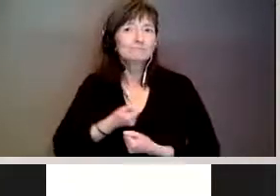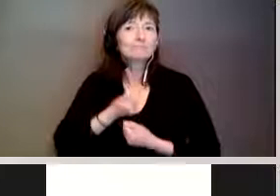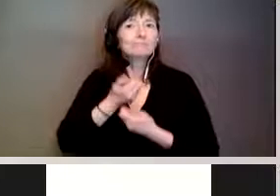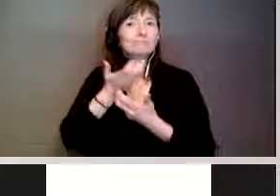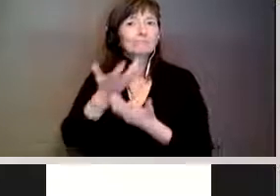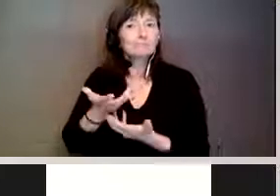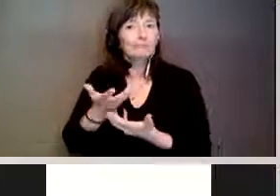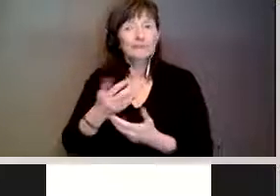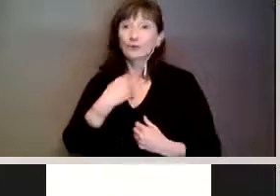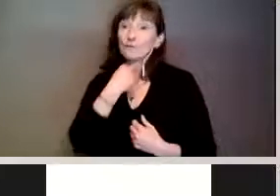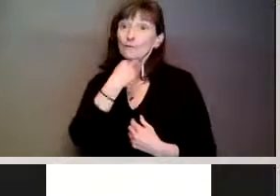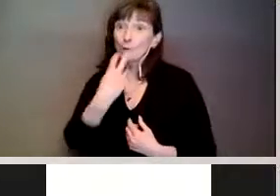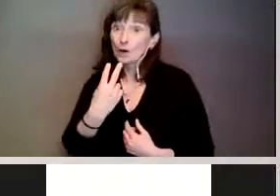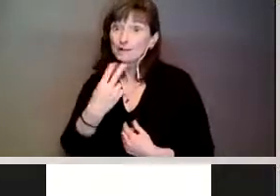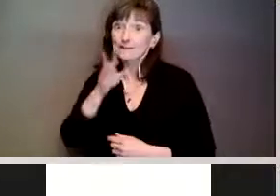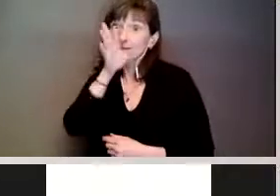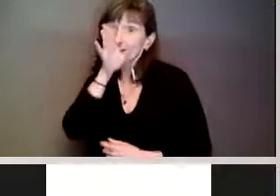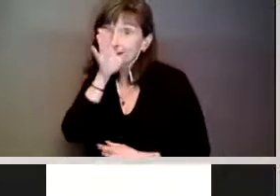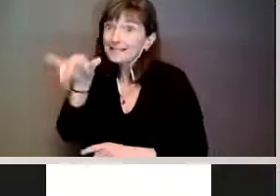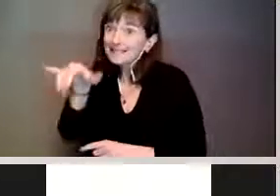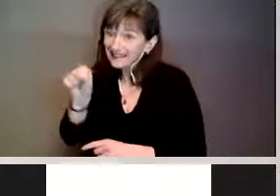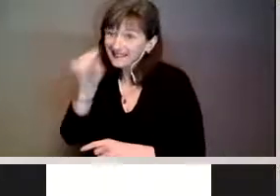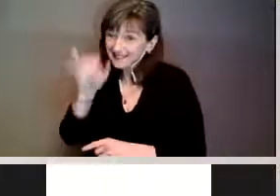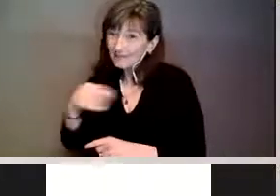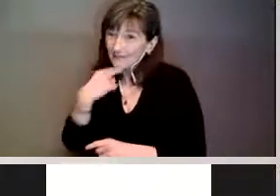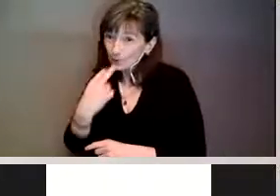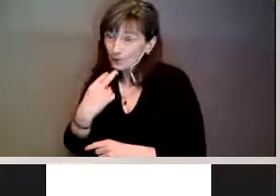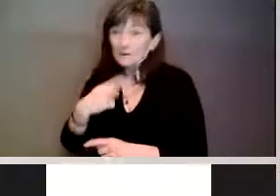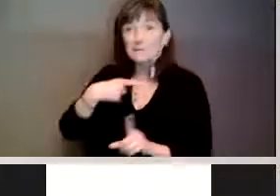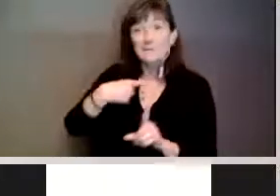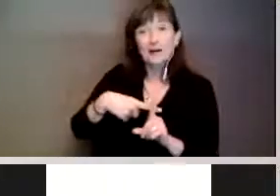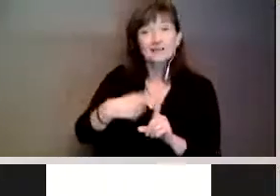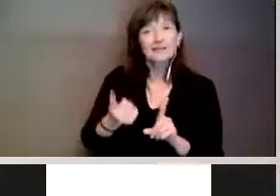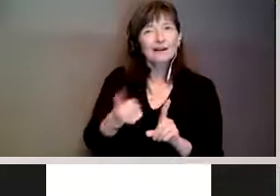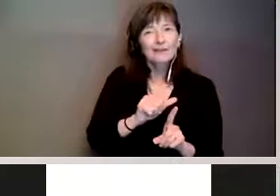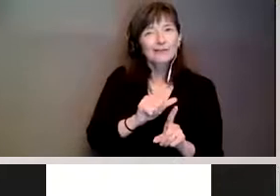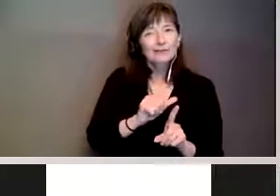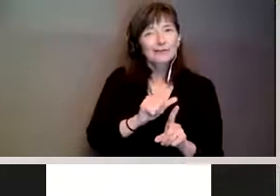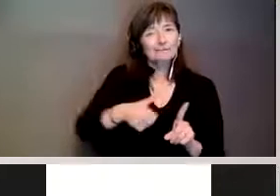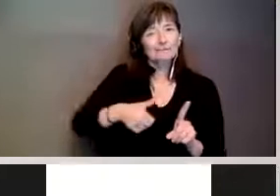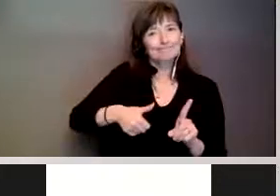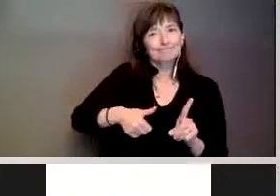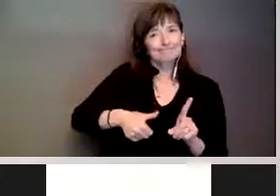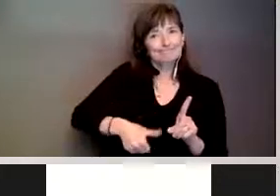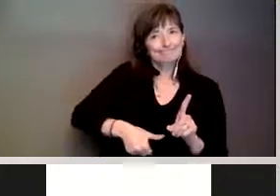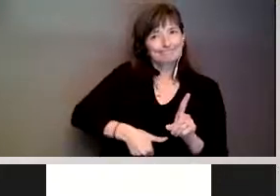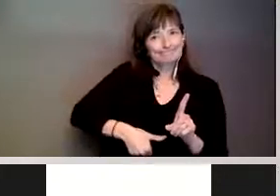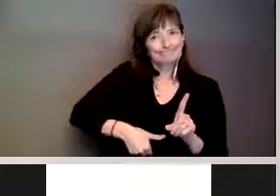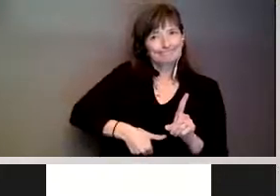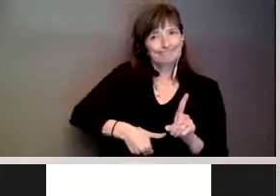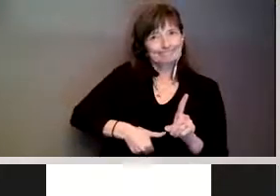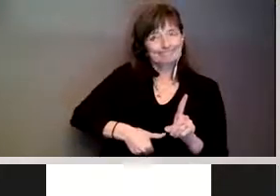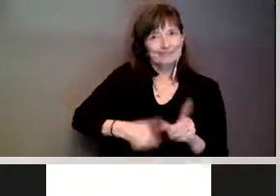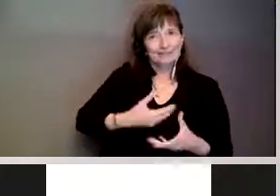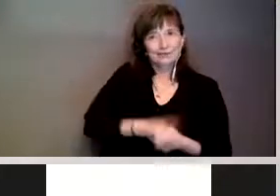your physical voice, the sound that you're making, but also trust your instinct, trust your experience and